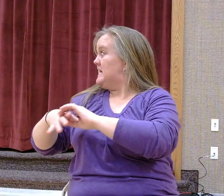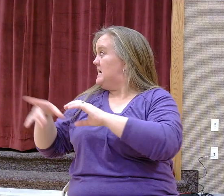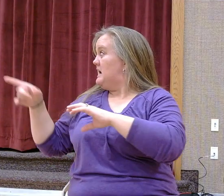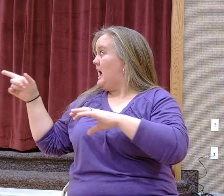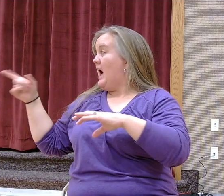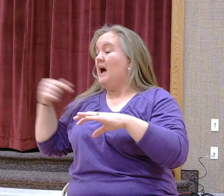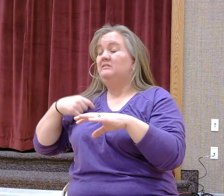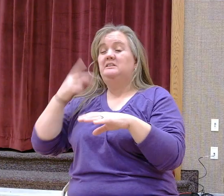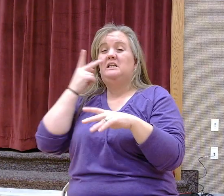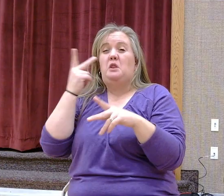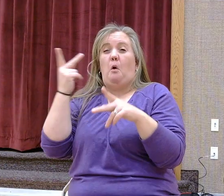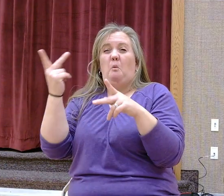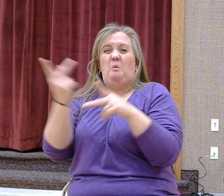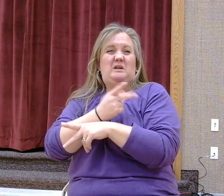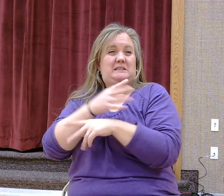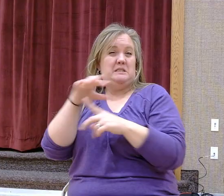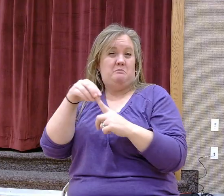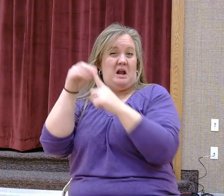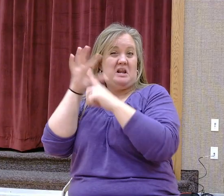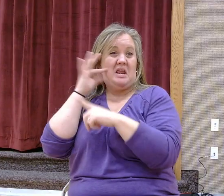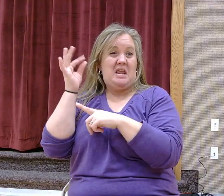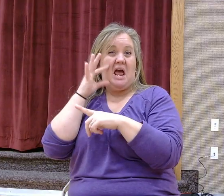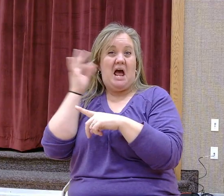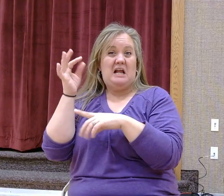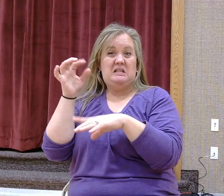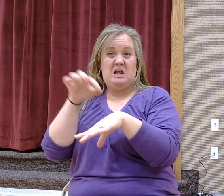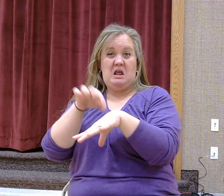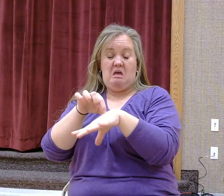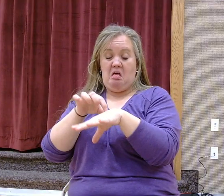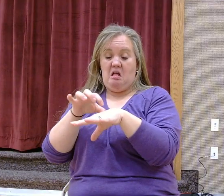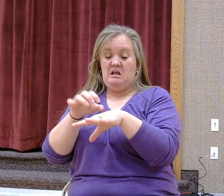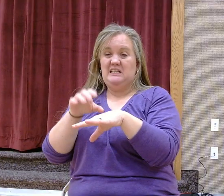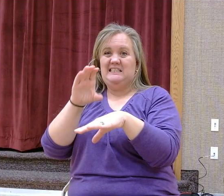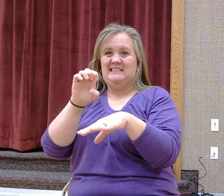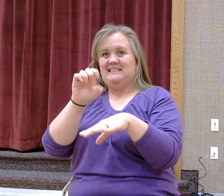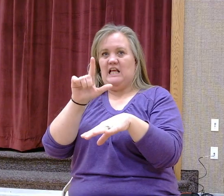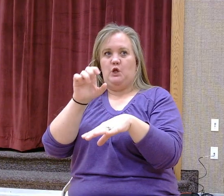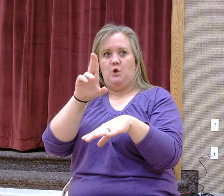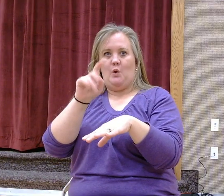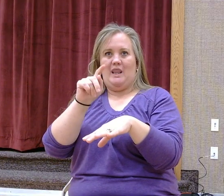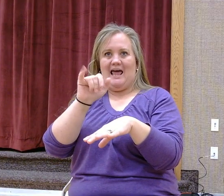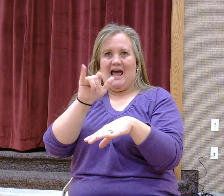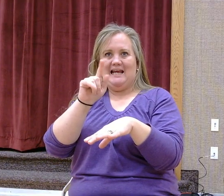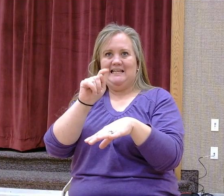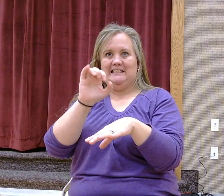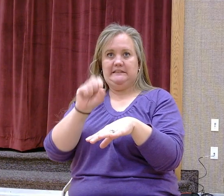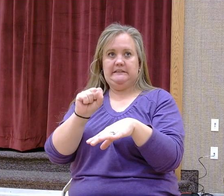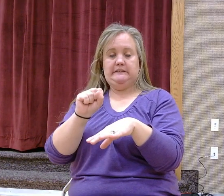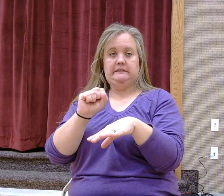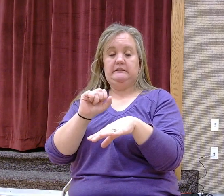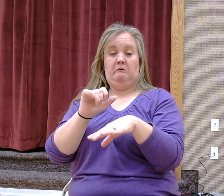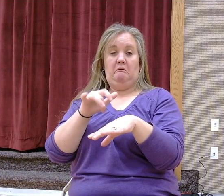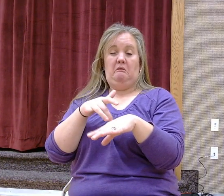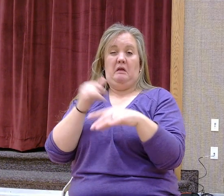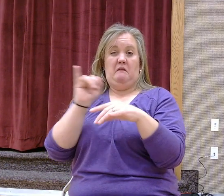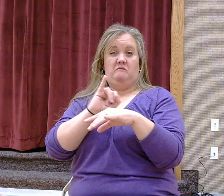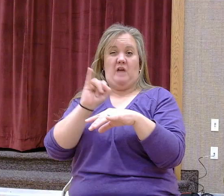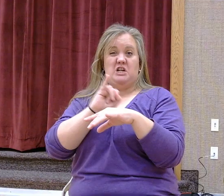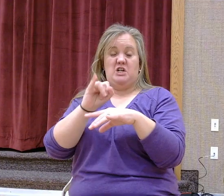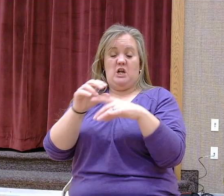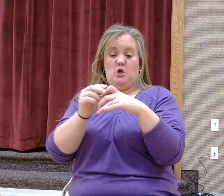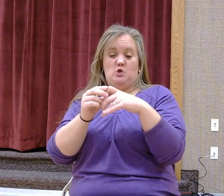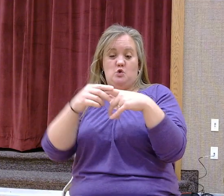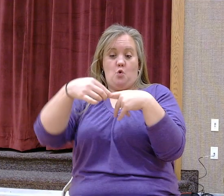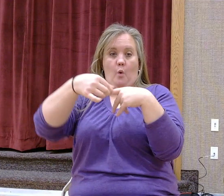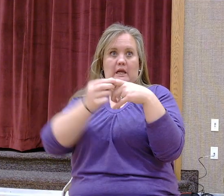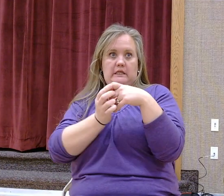the worst, especially cats, the worst what we call cellulitis, and that gets tenosynovitis or an infection in the joint itself.